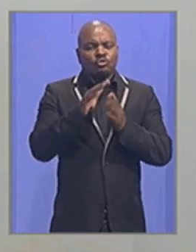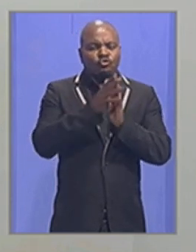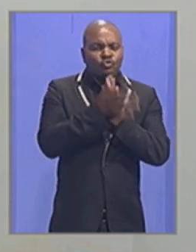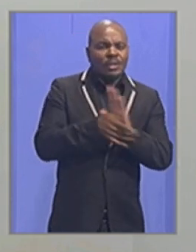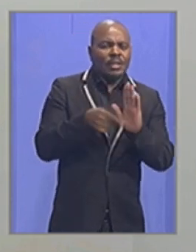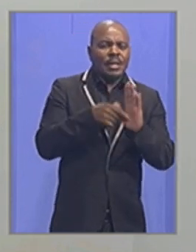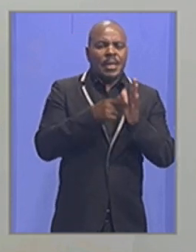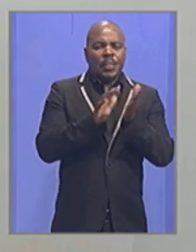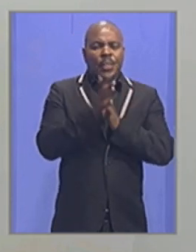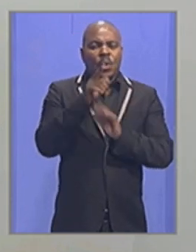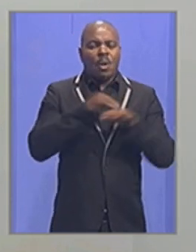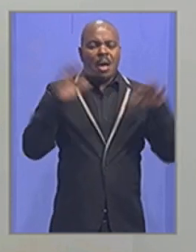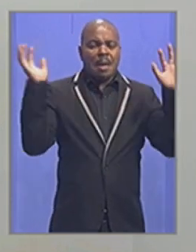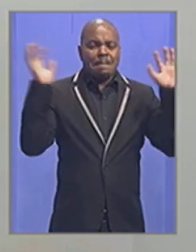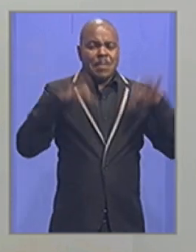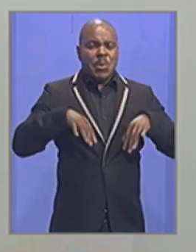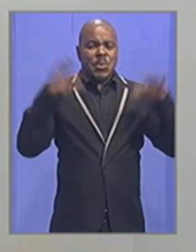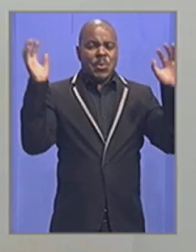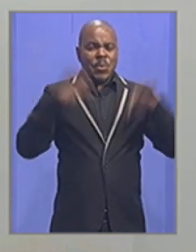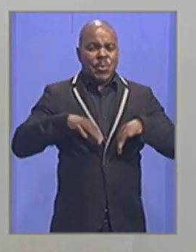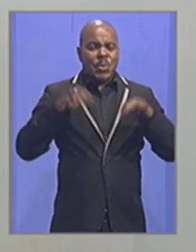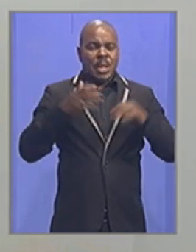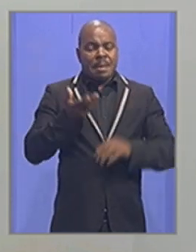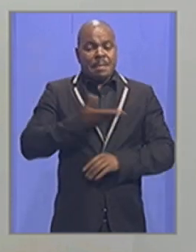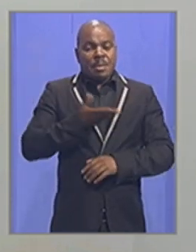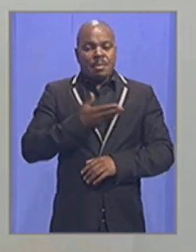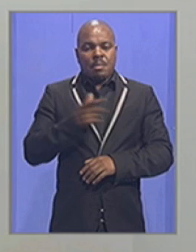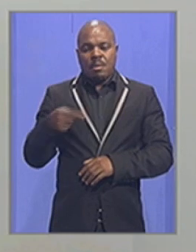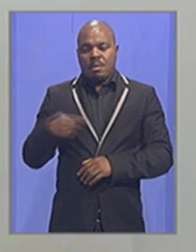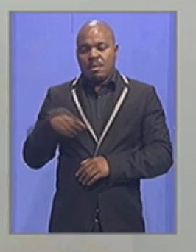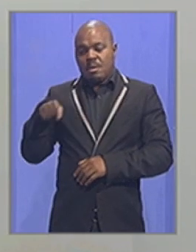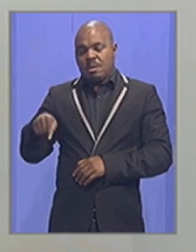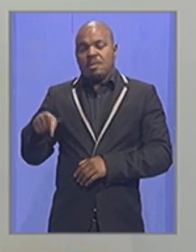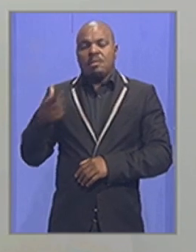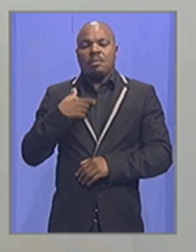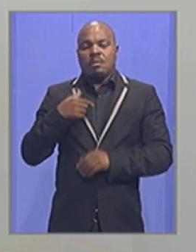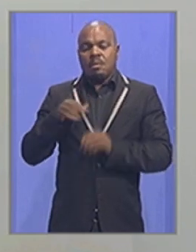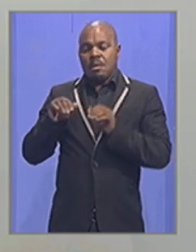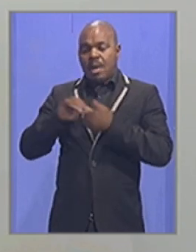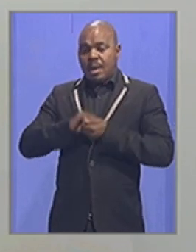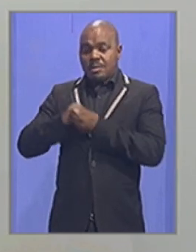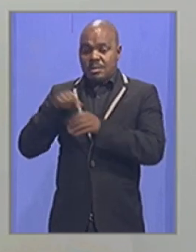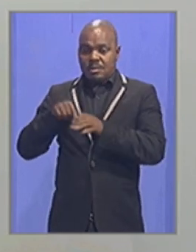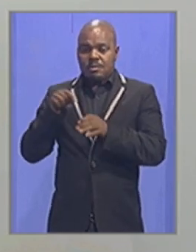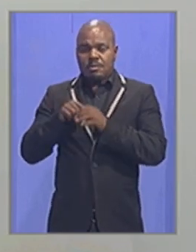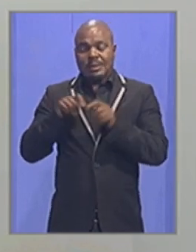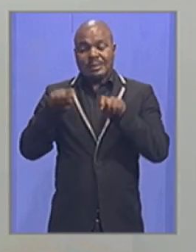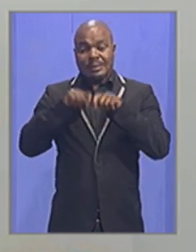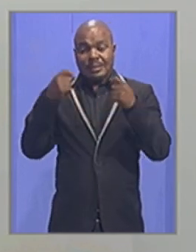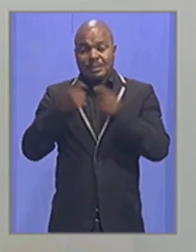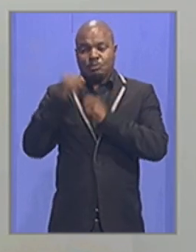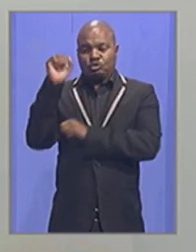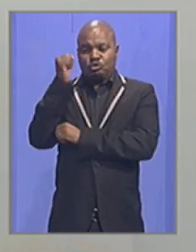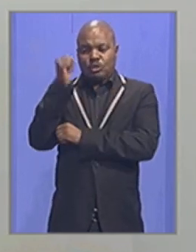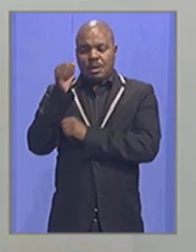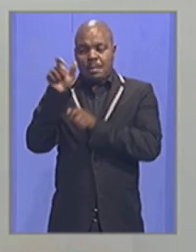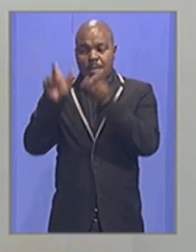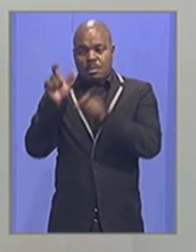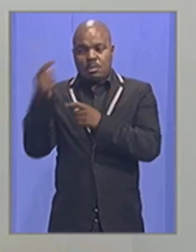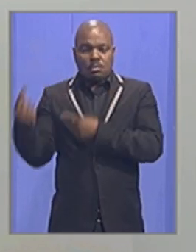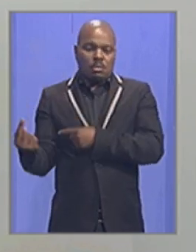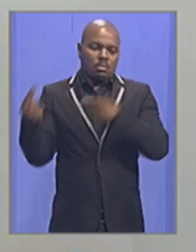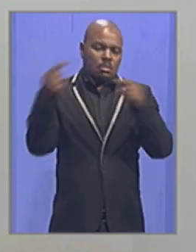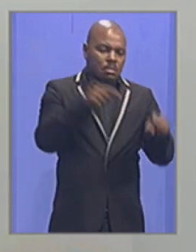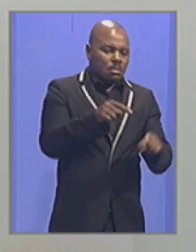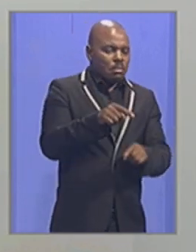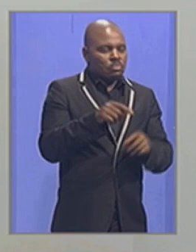recent rains, and as the department and our agency RAL will dispatch a team of engineers to the affected areas for them to